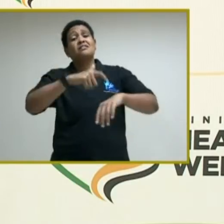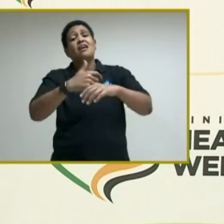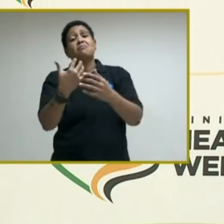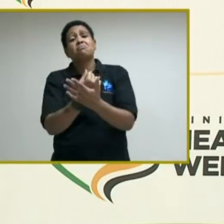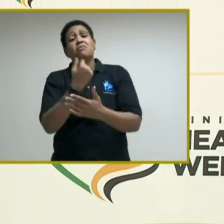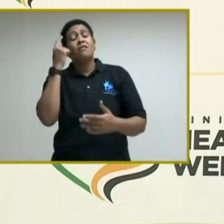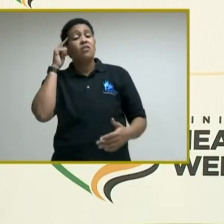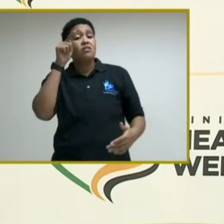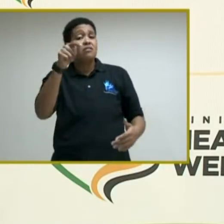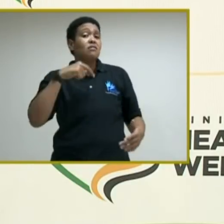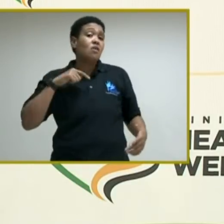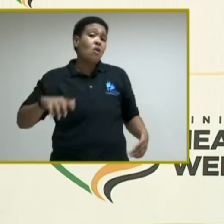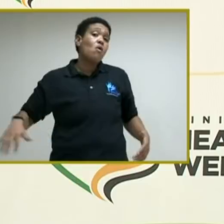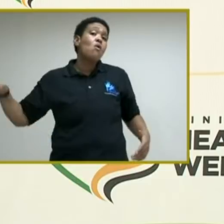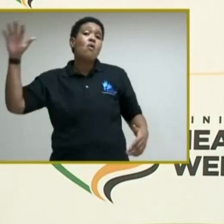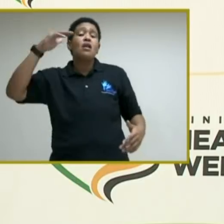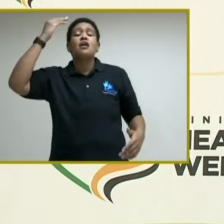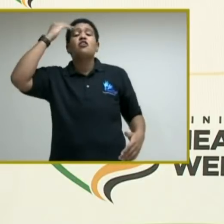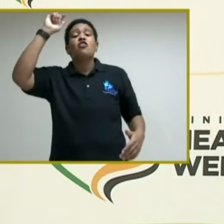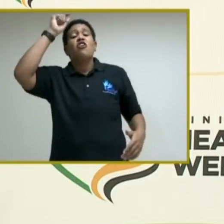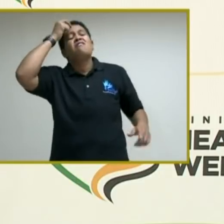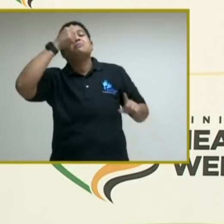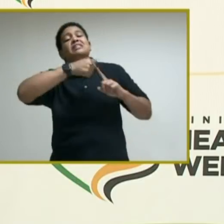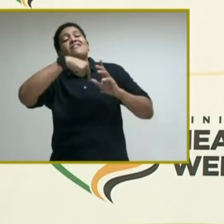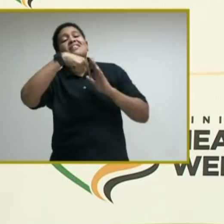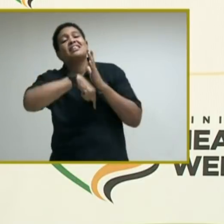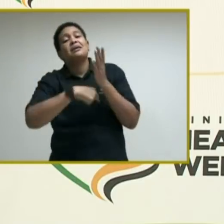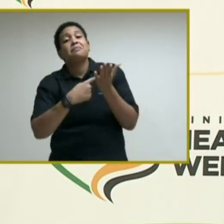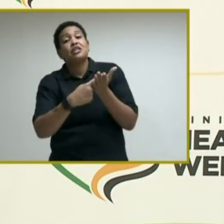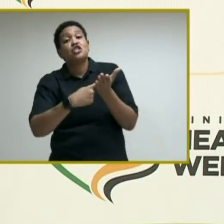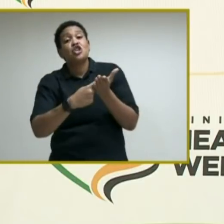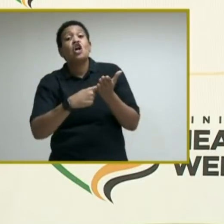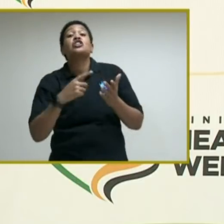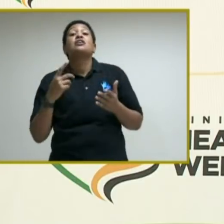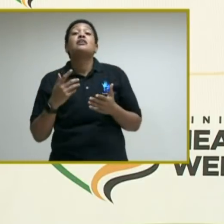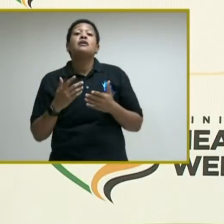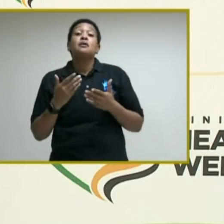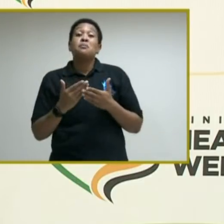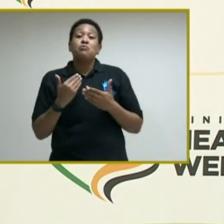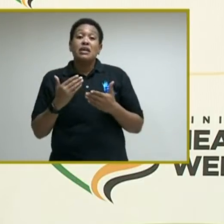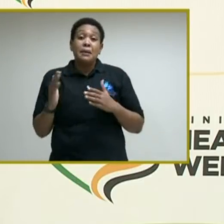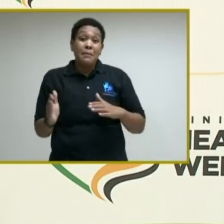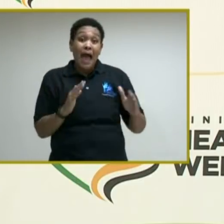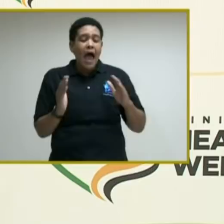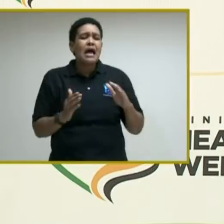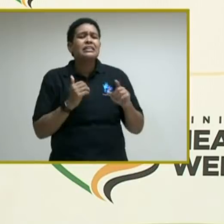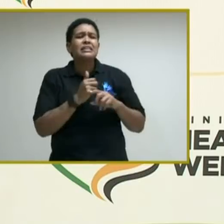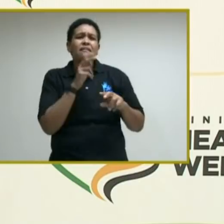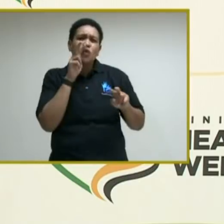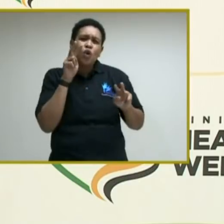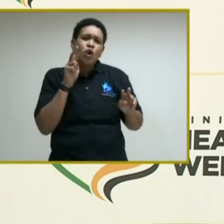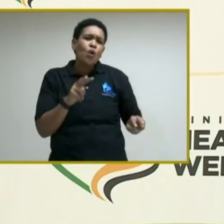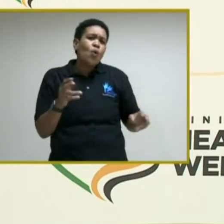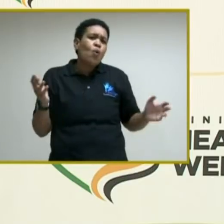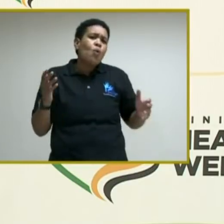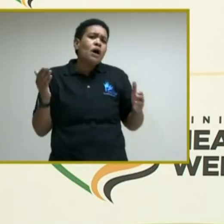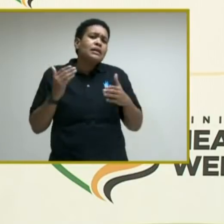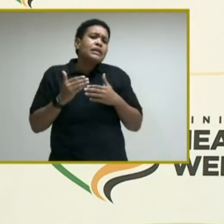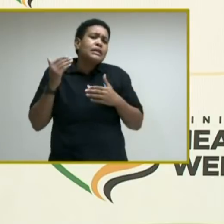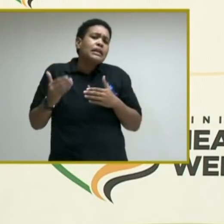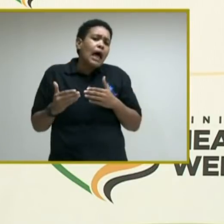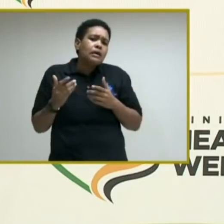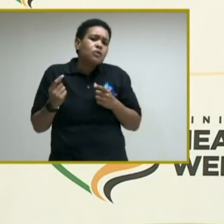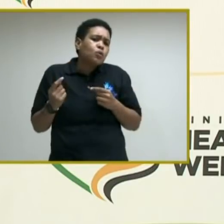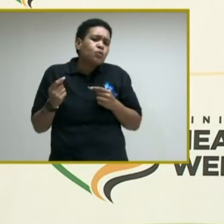us, and I know the government is in deep deliberation, pre-planning, to look at what the next steps